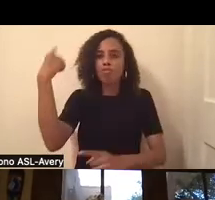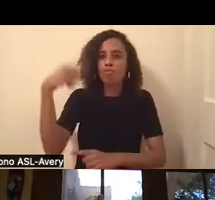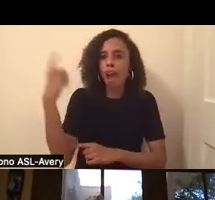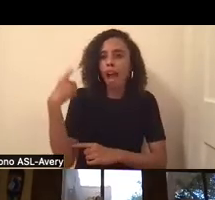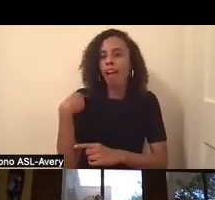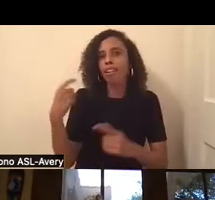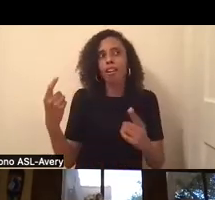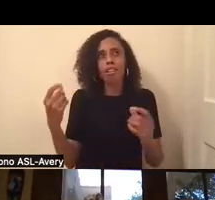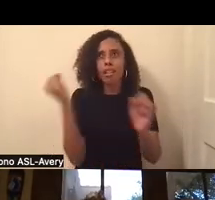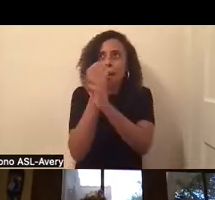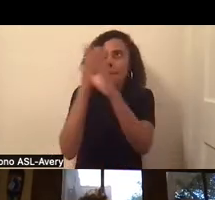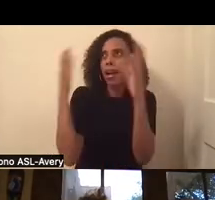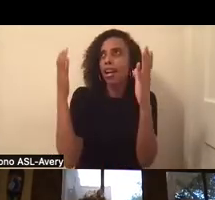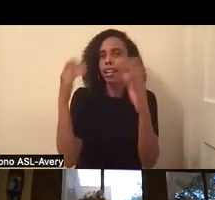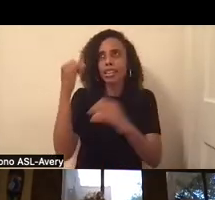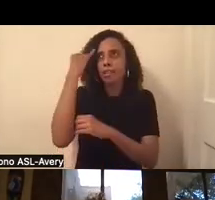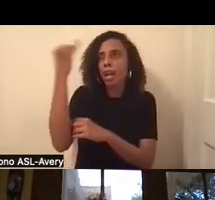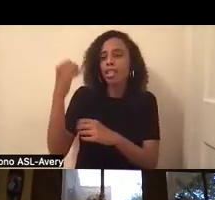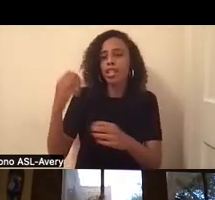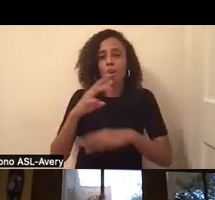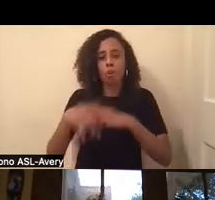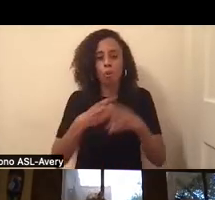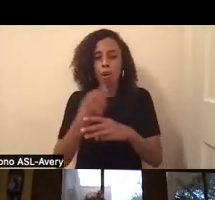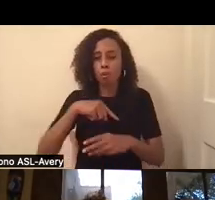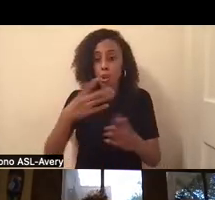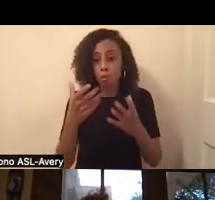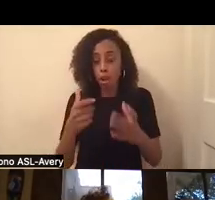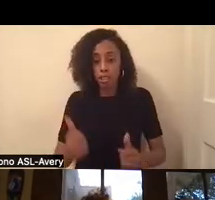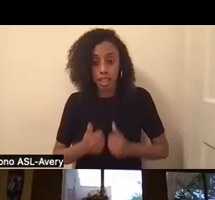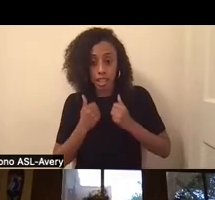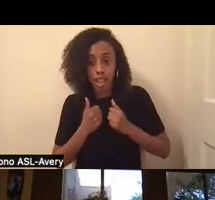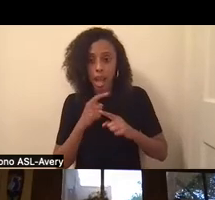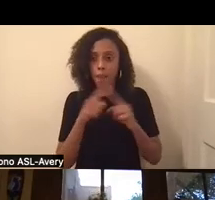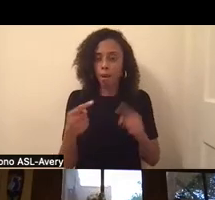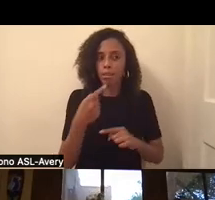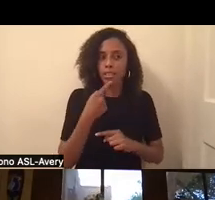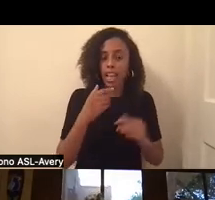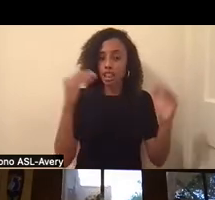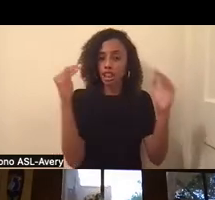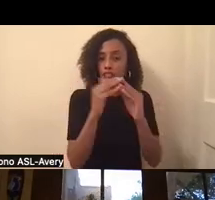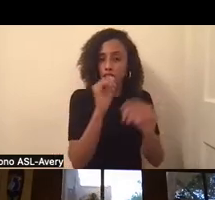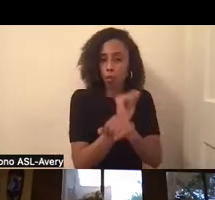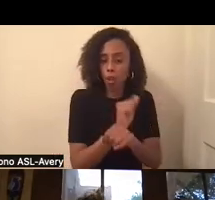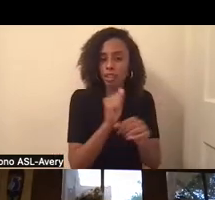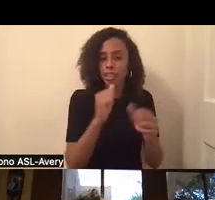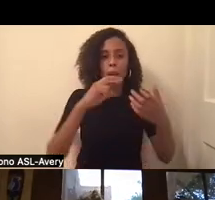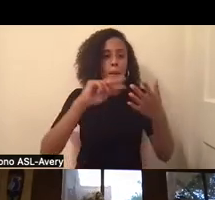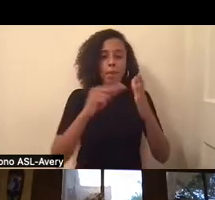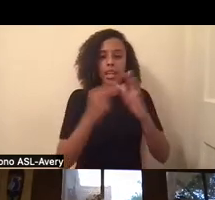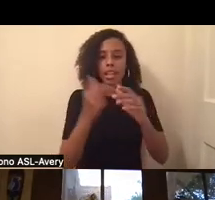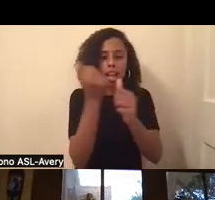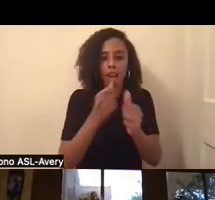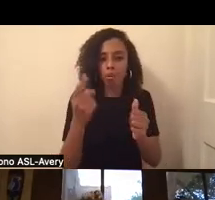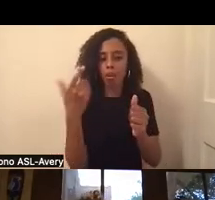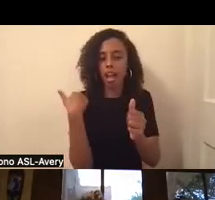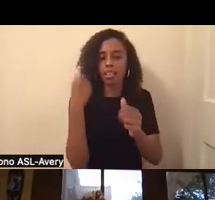so many of us know, are in the work of saying that justice work means that everybody has all of what they need